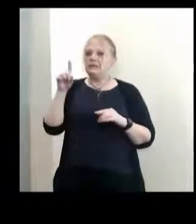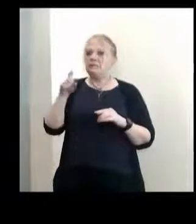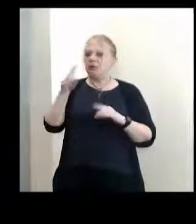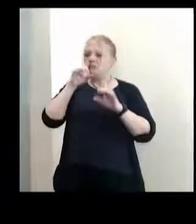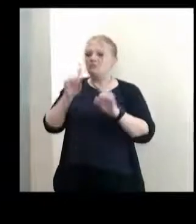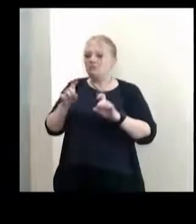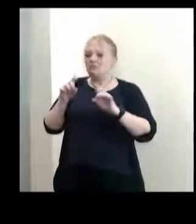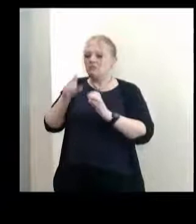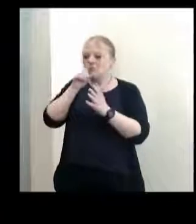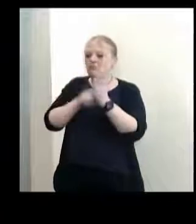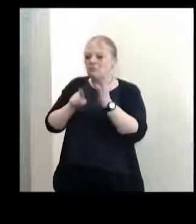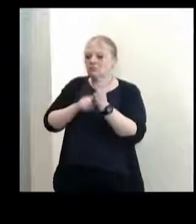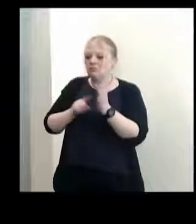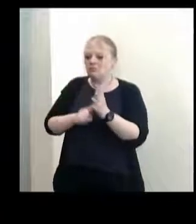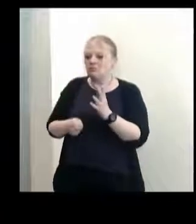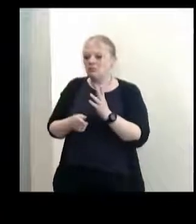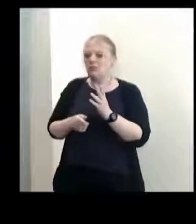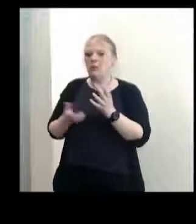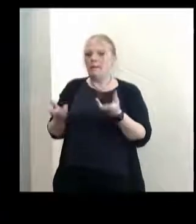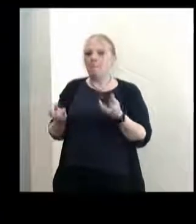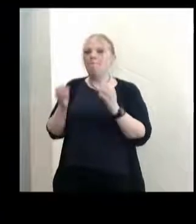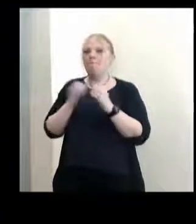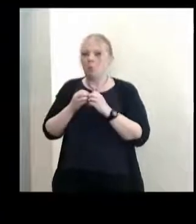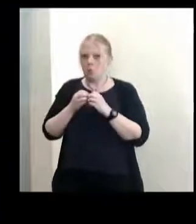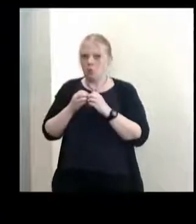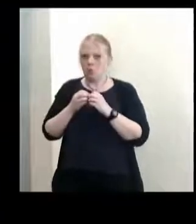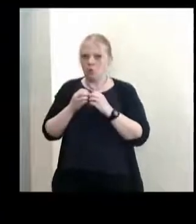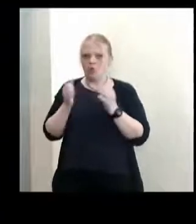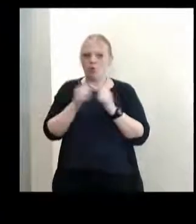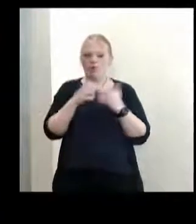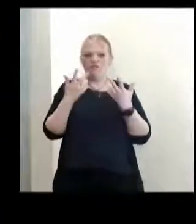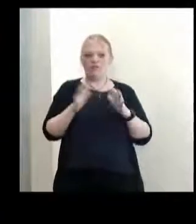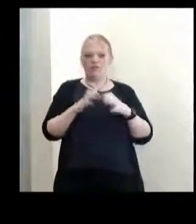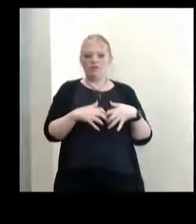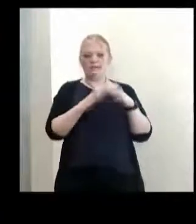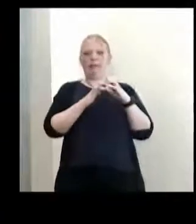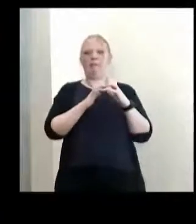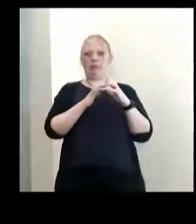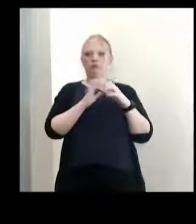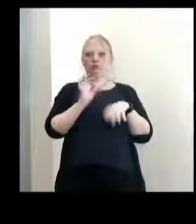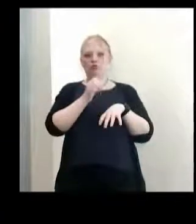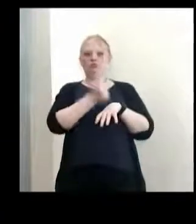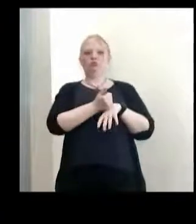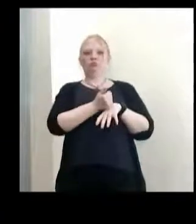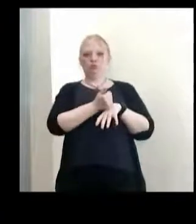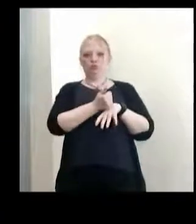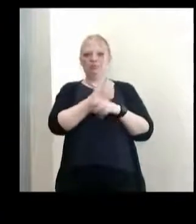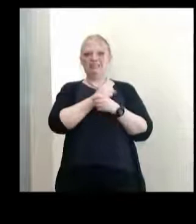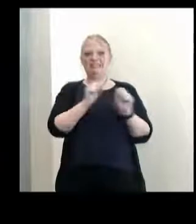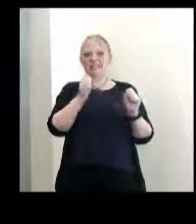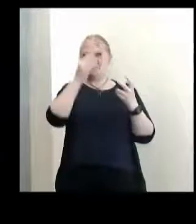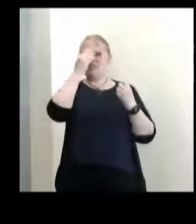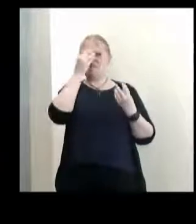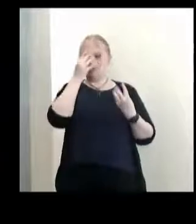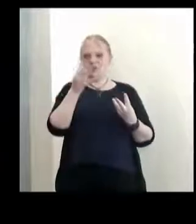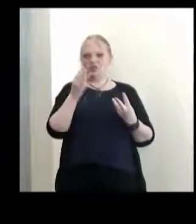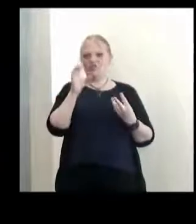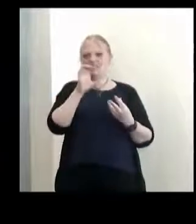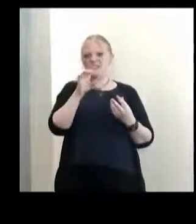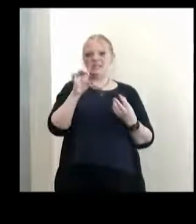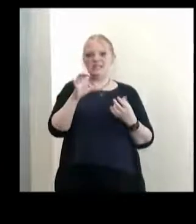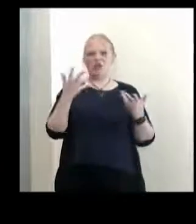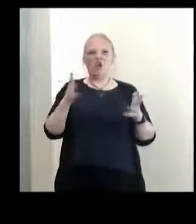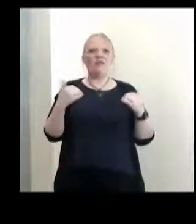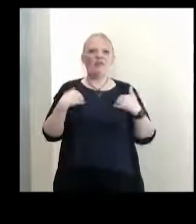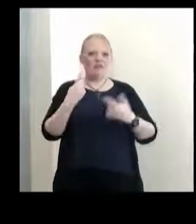need to do some data mining with the already established vaccine safety databases that CDC has